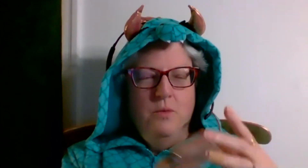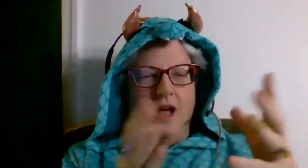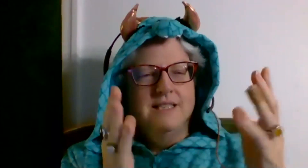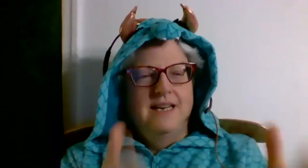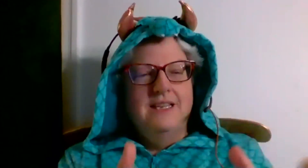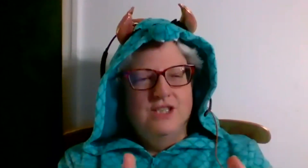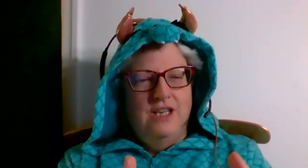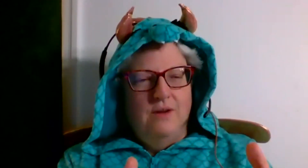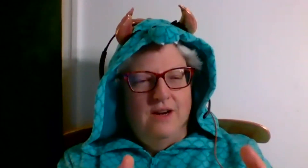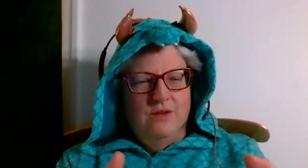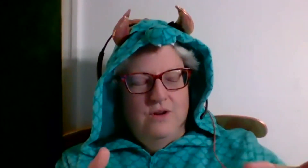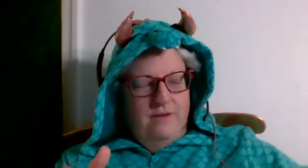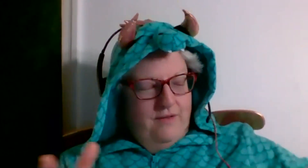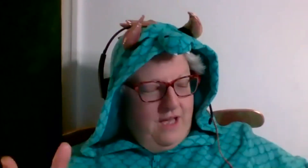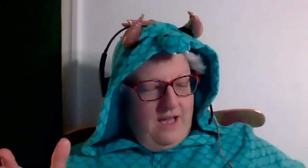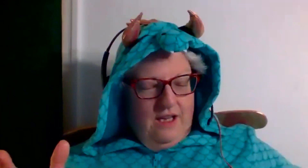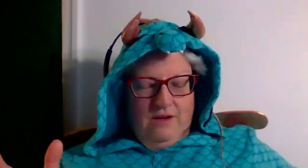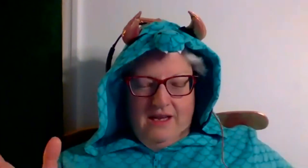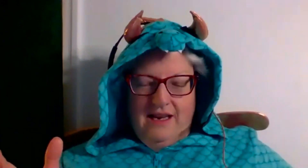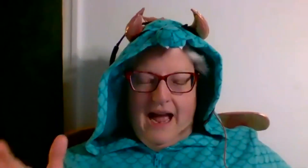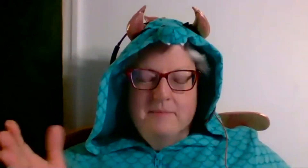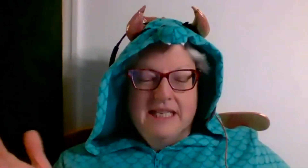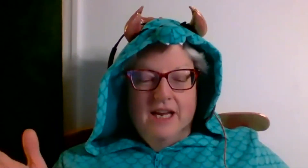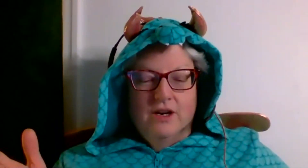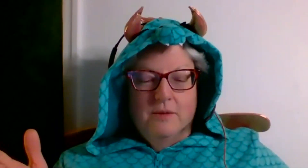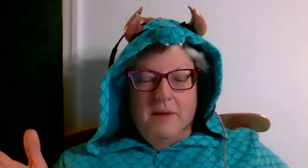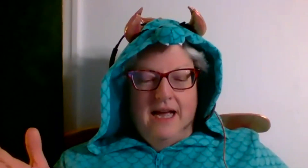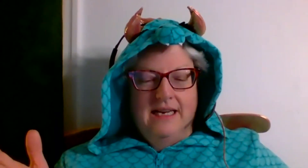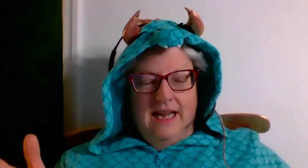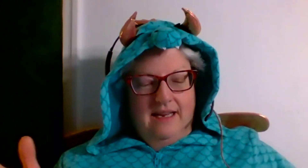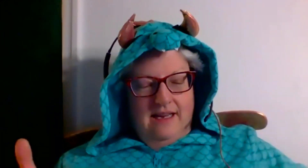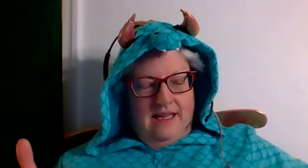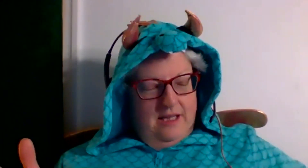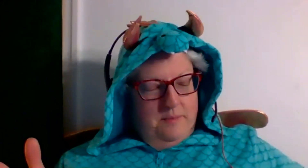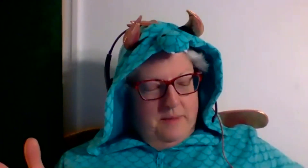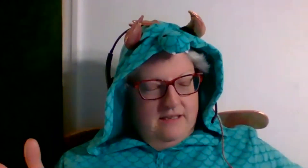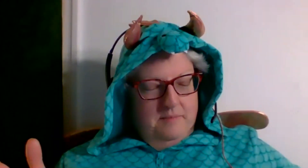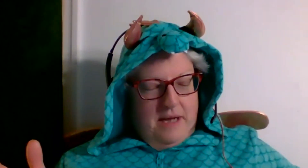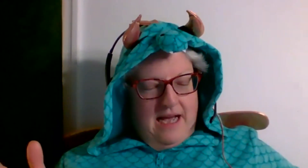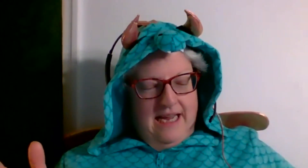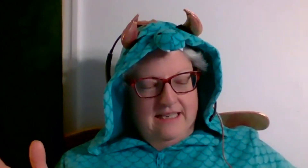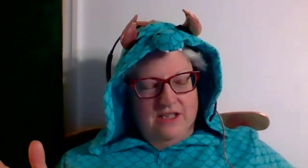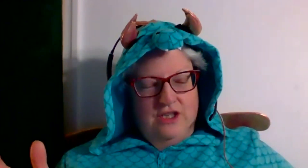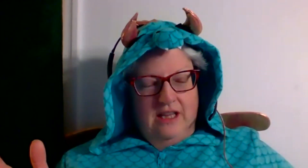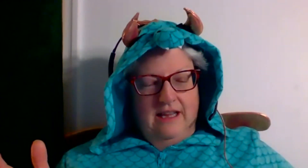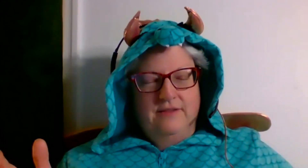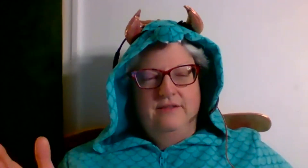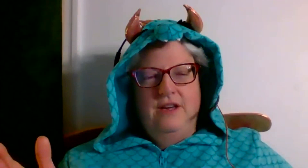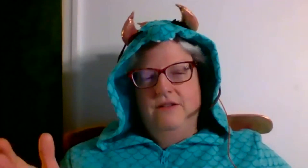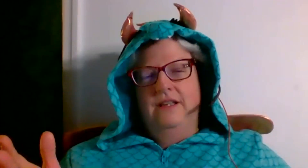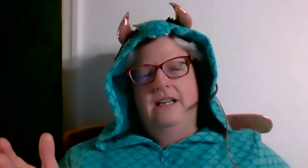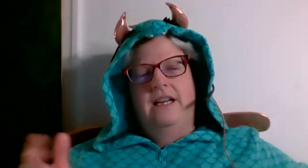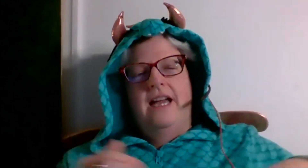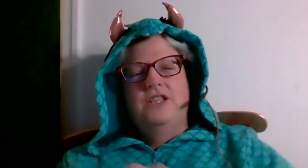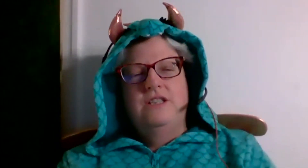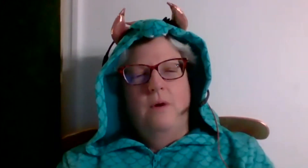she walks next to you. I don't know if you, I'm seeing her behind, like a little bit behind and to the left of